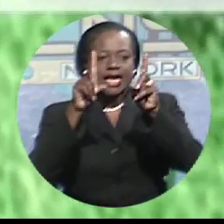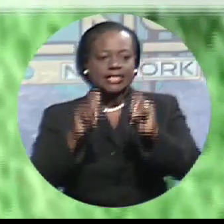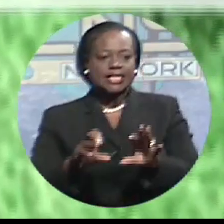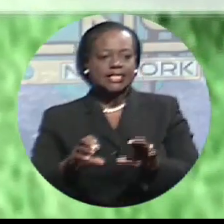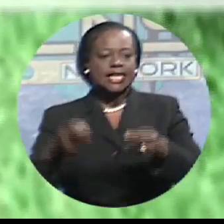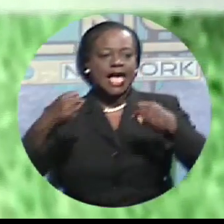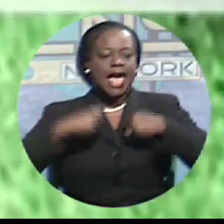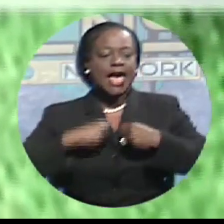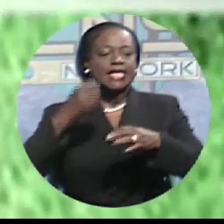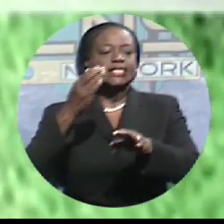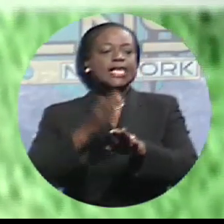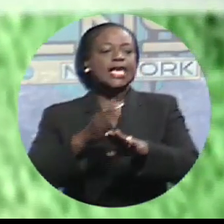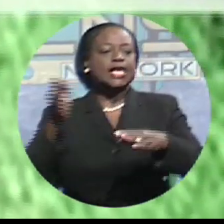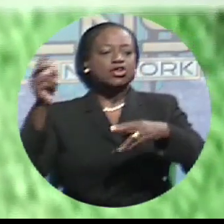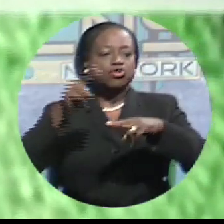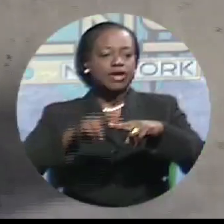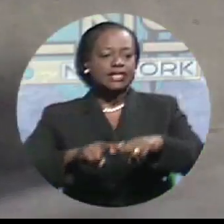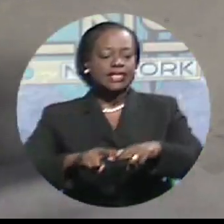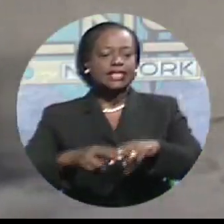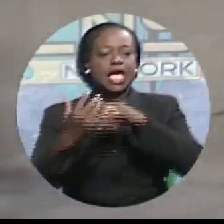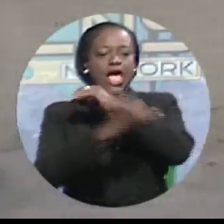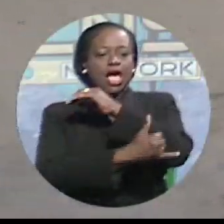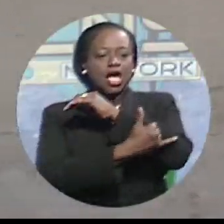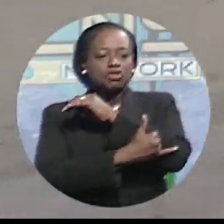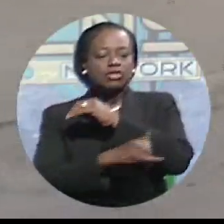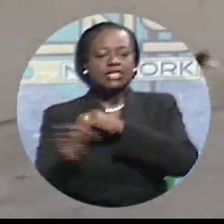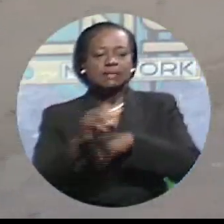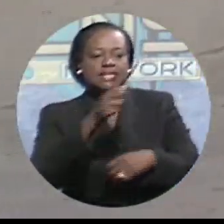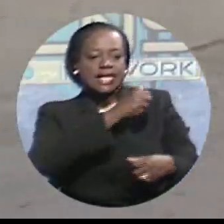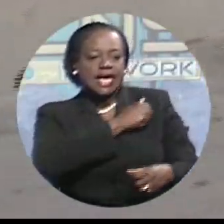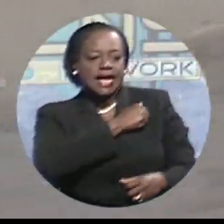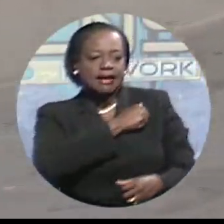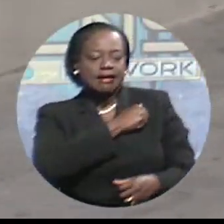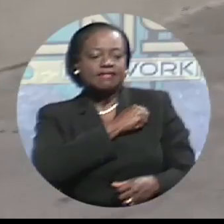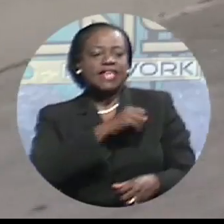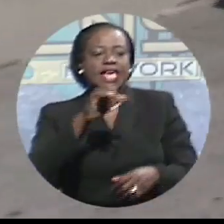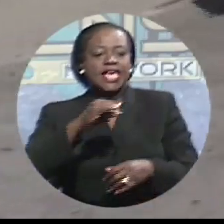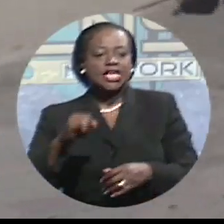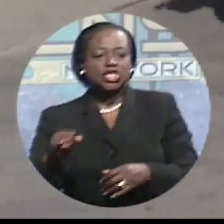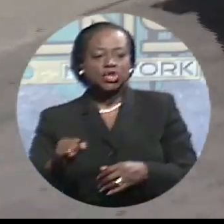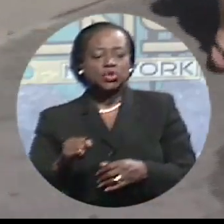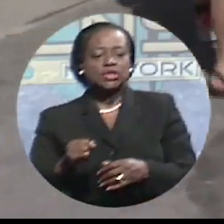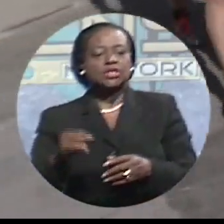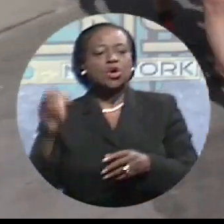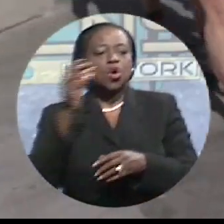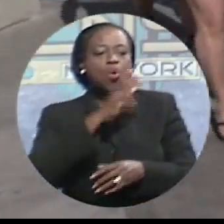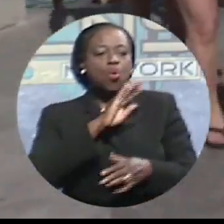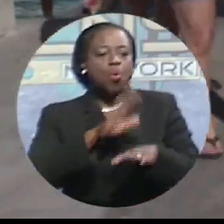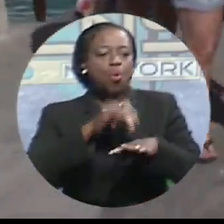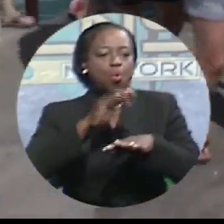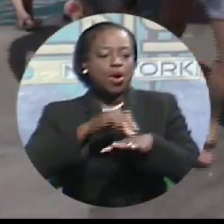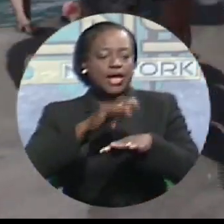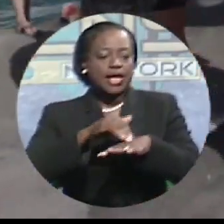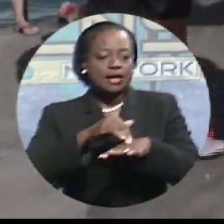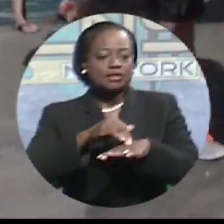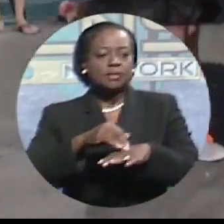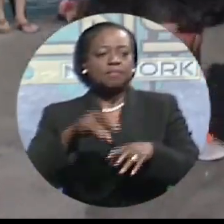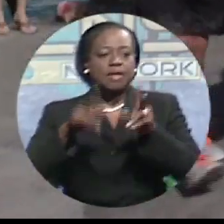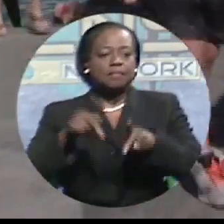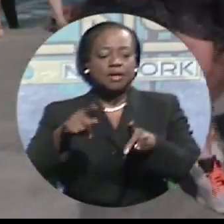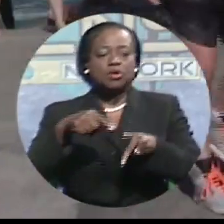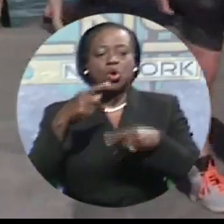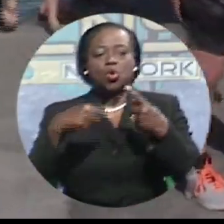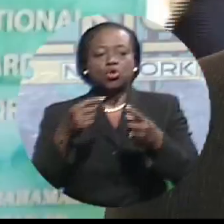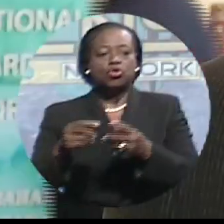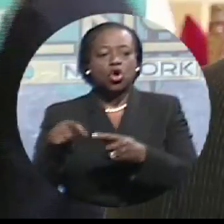has increased as countries like Canada have issued warnings to its nationals traveling to several Caribbean islands, the